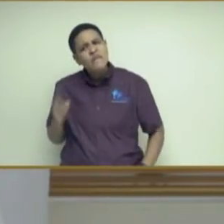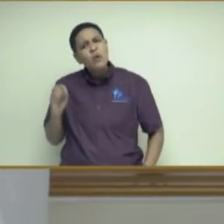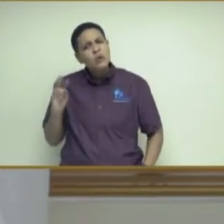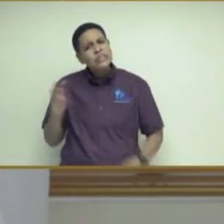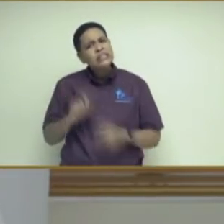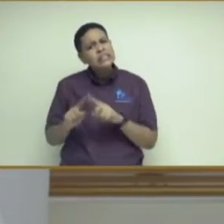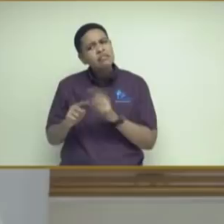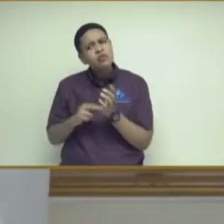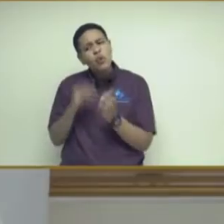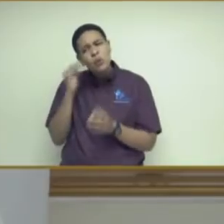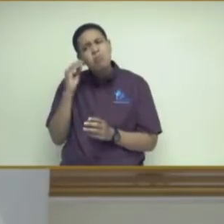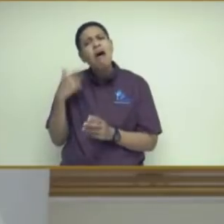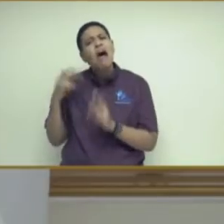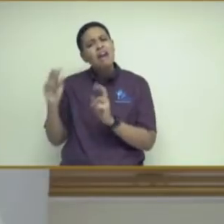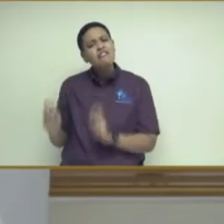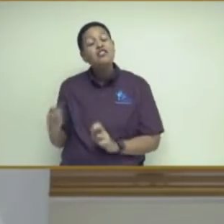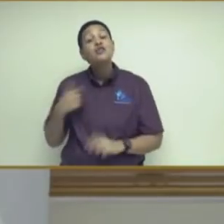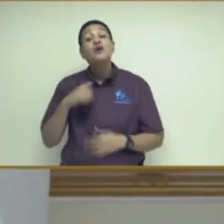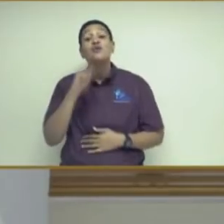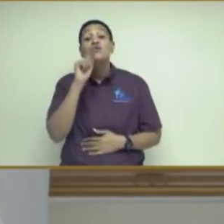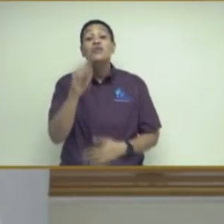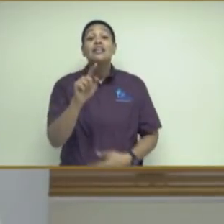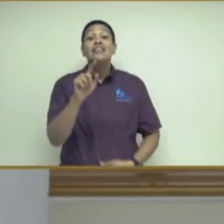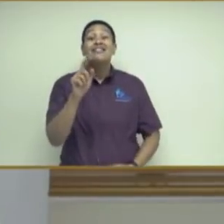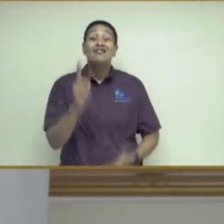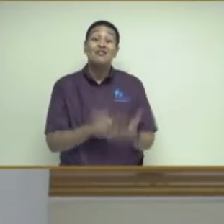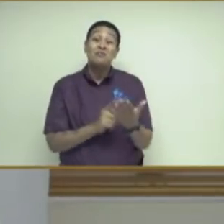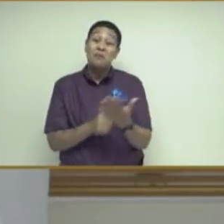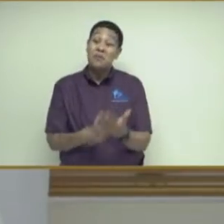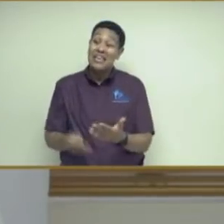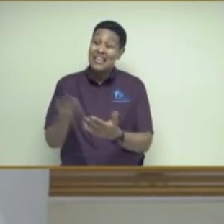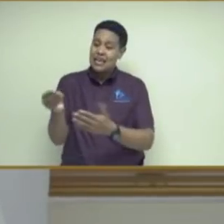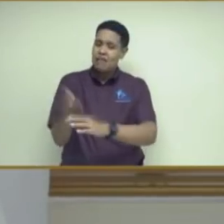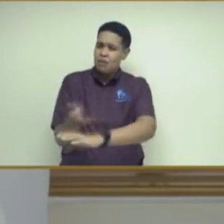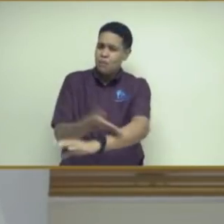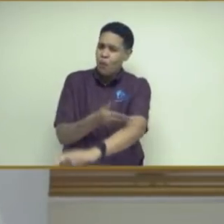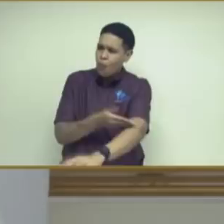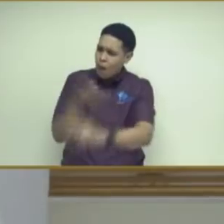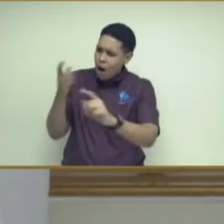some time up to 4 weeks in some instances, for improvements